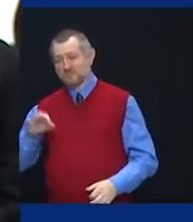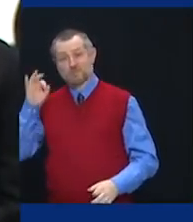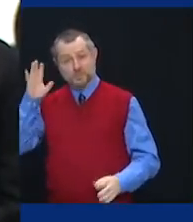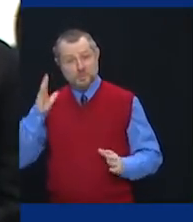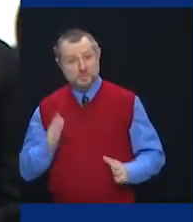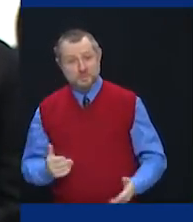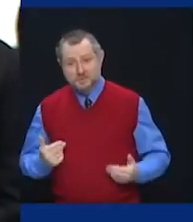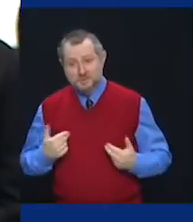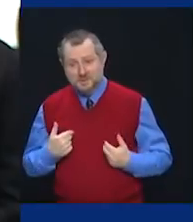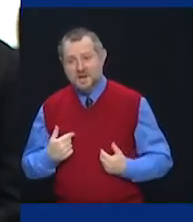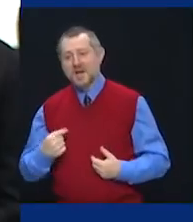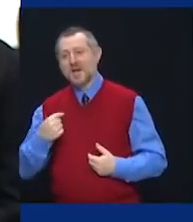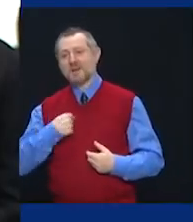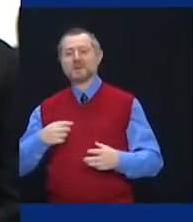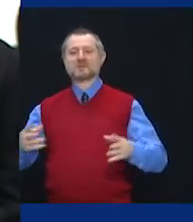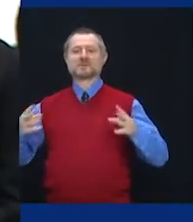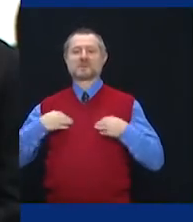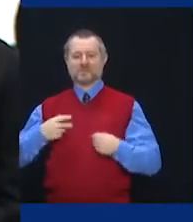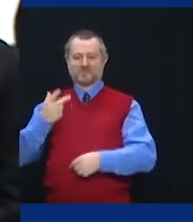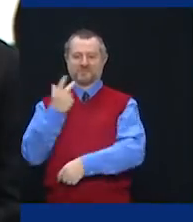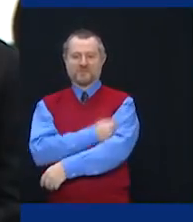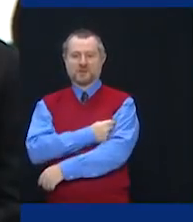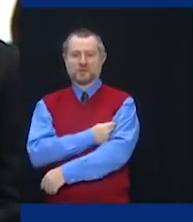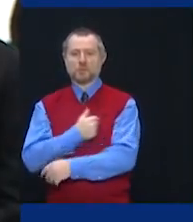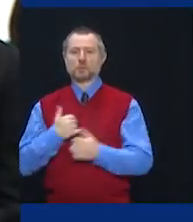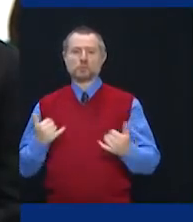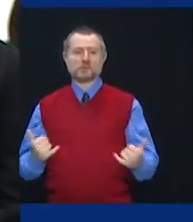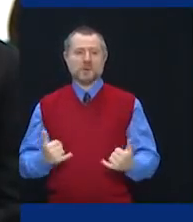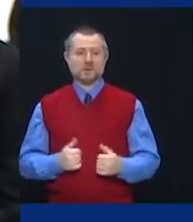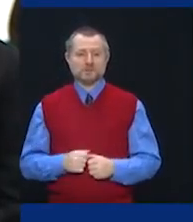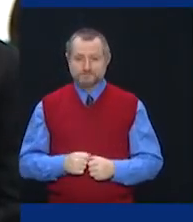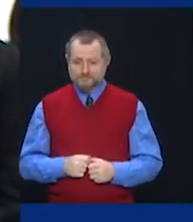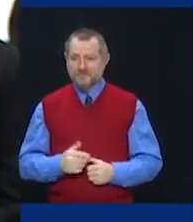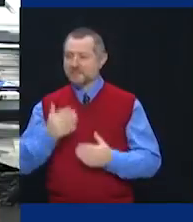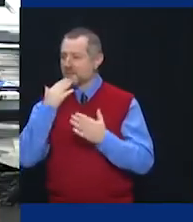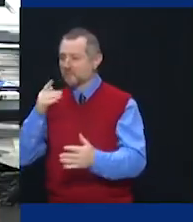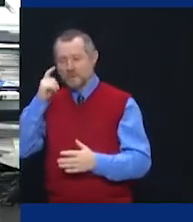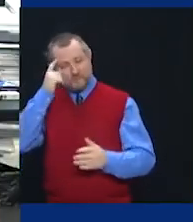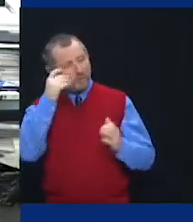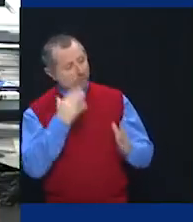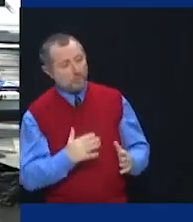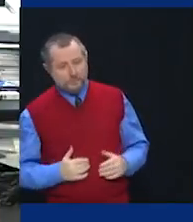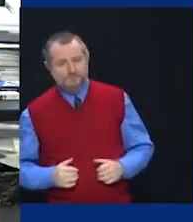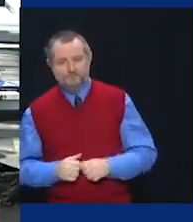am taking this vaccine today. Thank you, Governor.